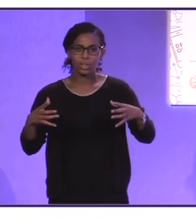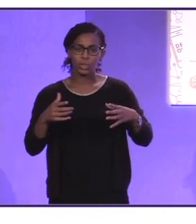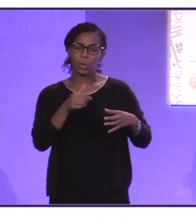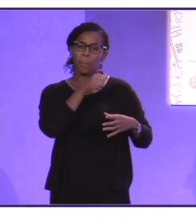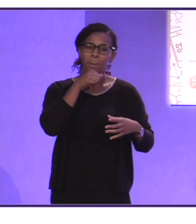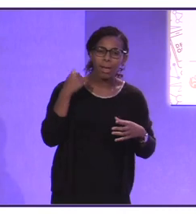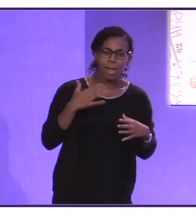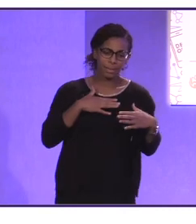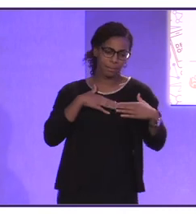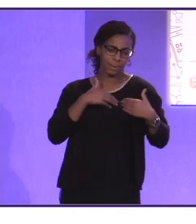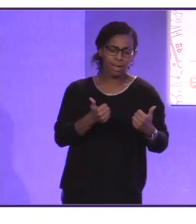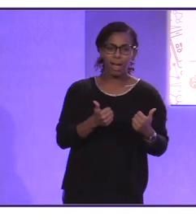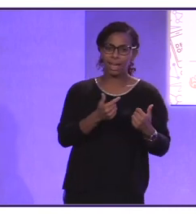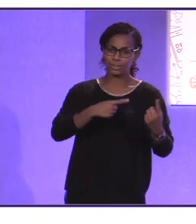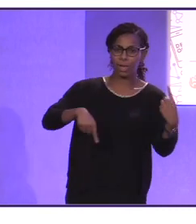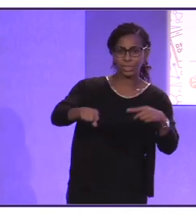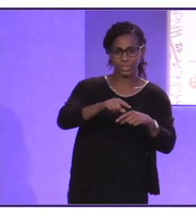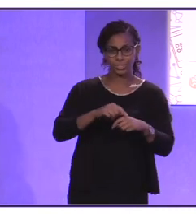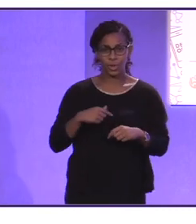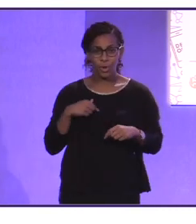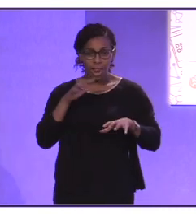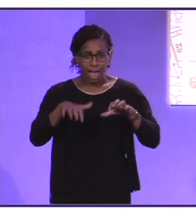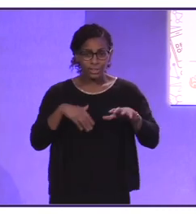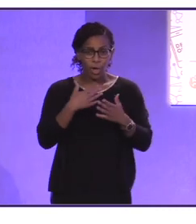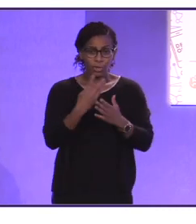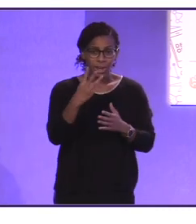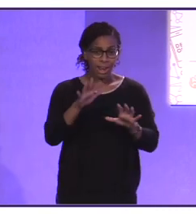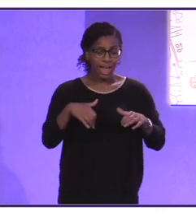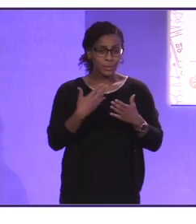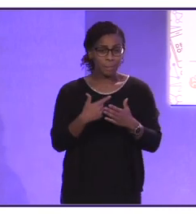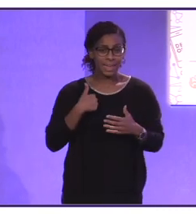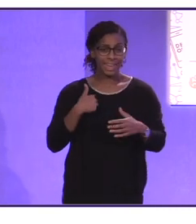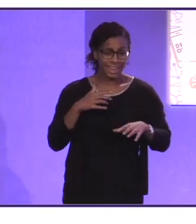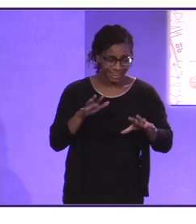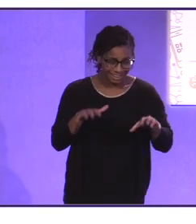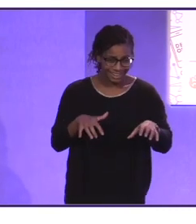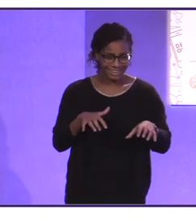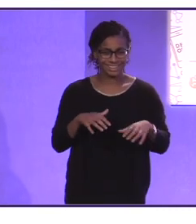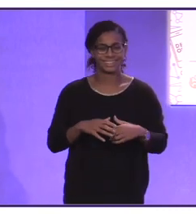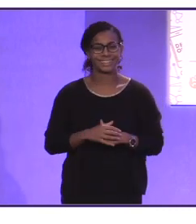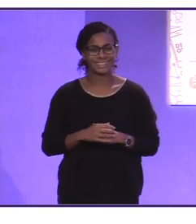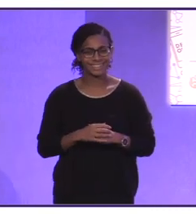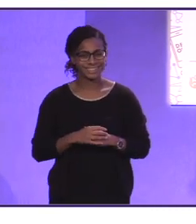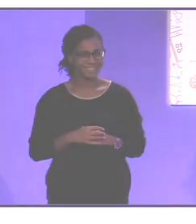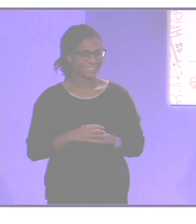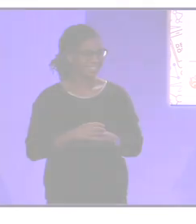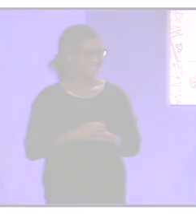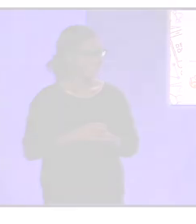And so that's it from me. Lions on three, lions on me. One, two, three. Lions. Thank you.